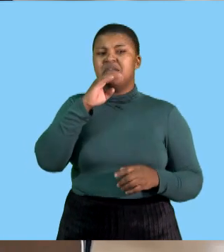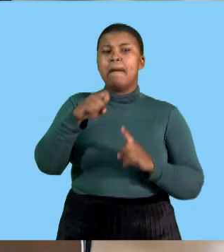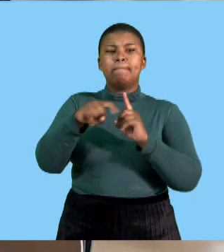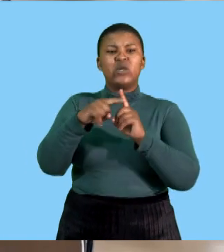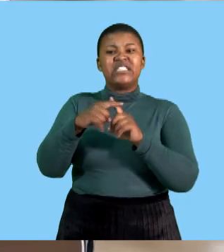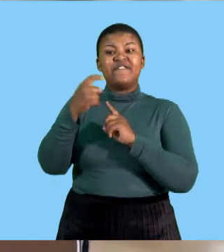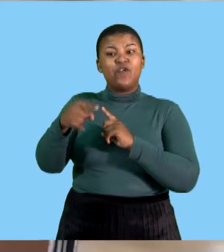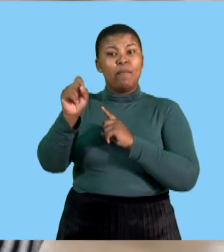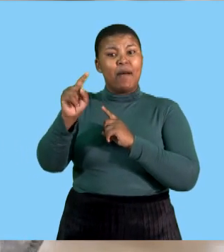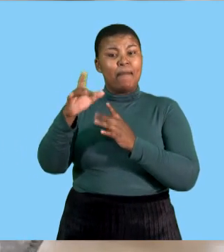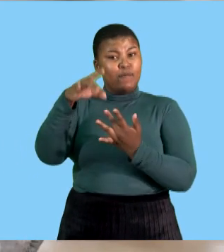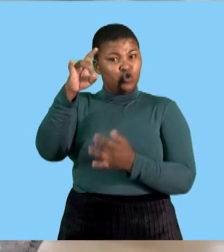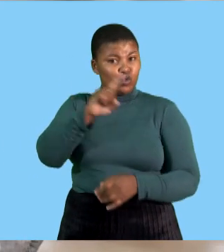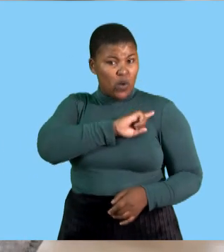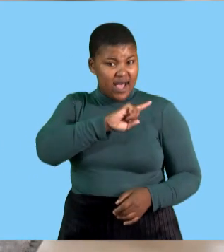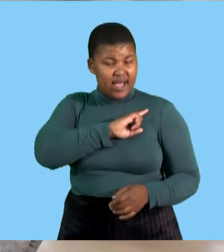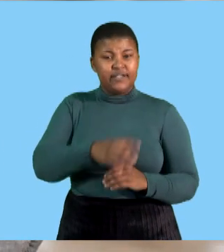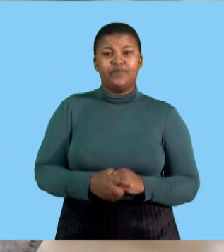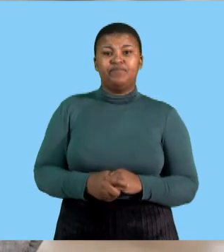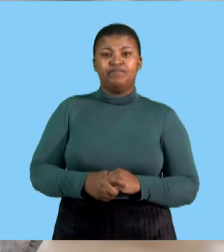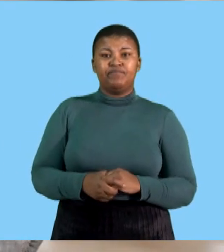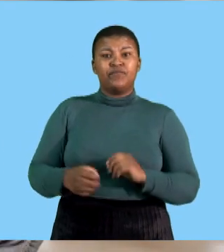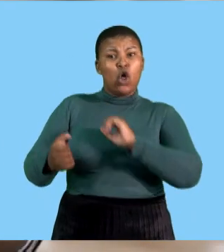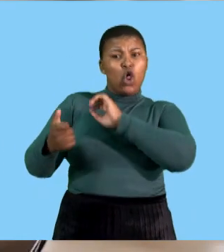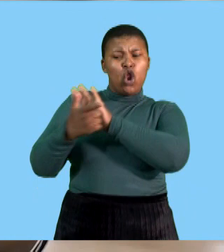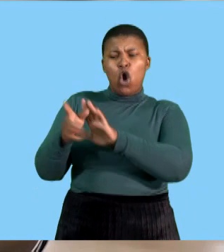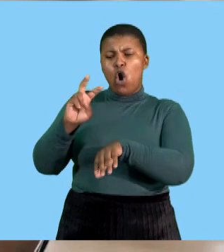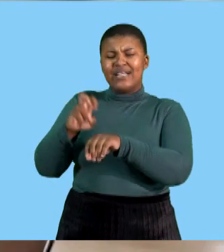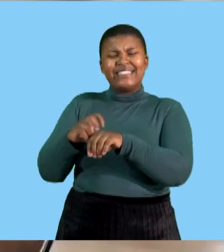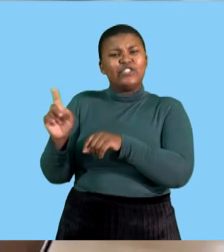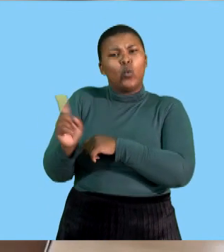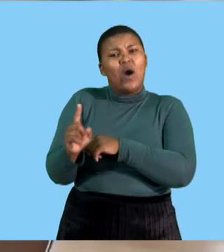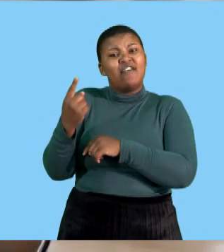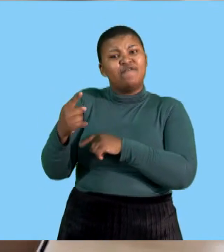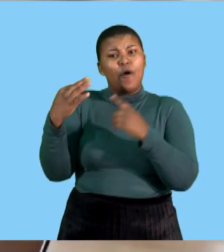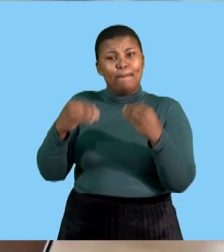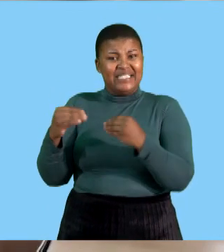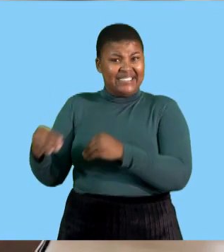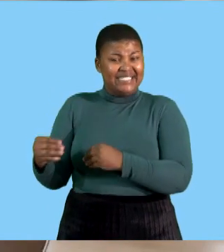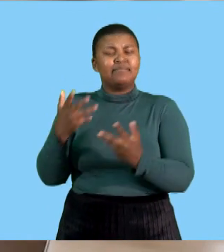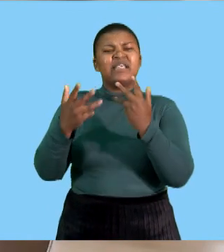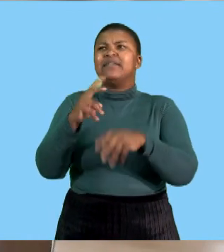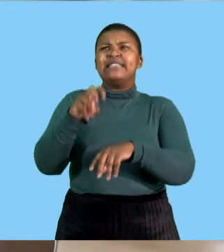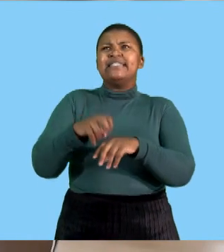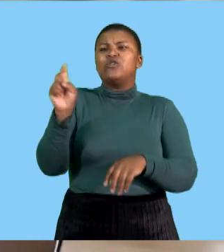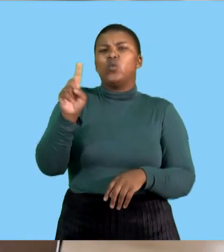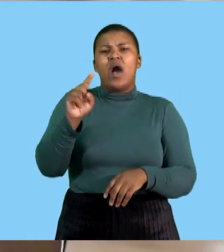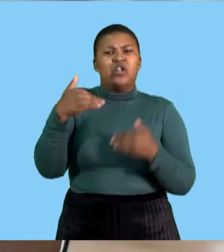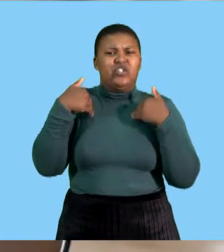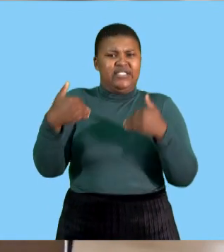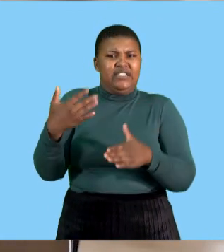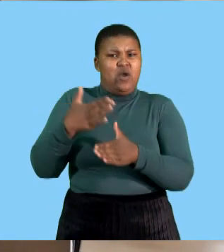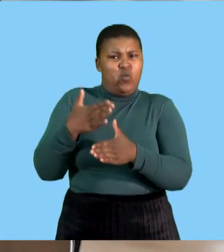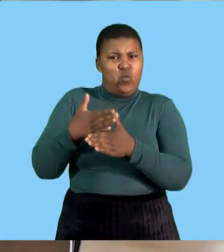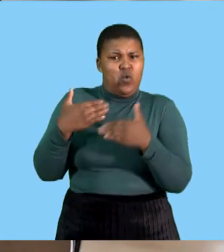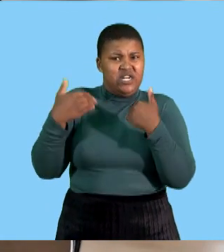of that form of ownership that you've chosen. The legal requirements of the business, maybe what is needed in order for you to start